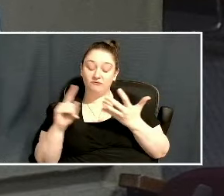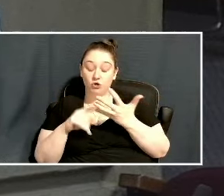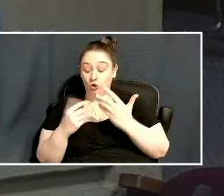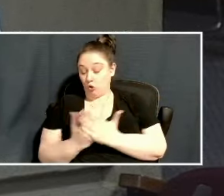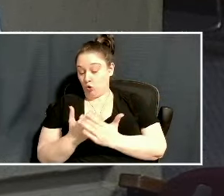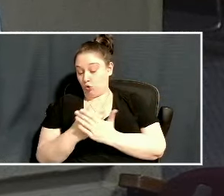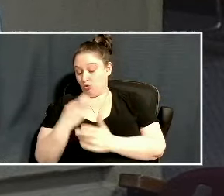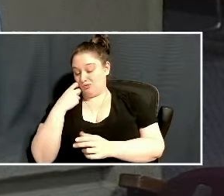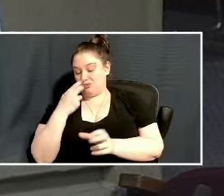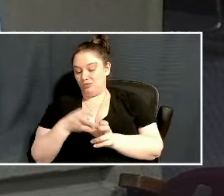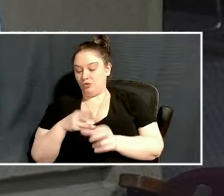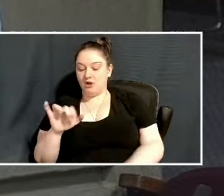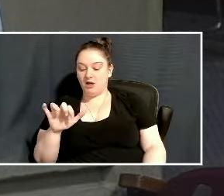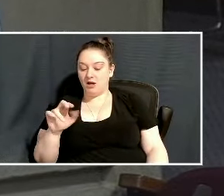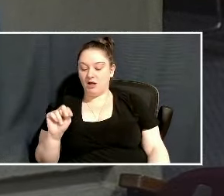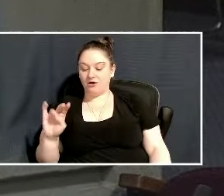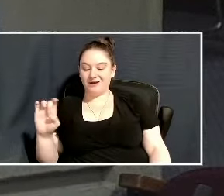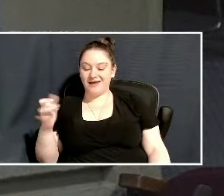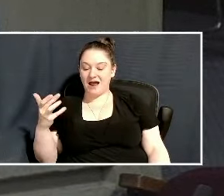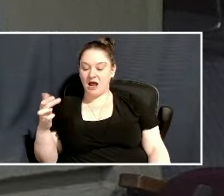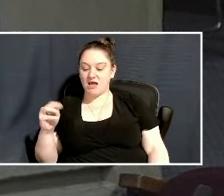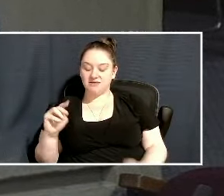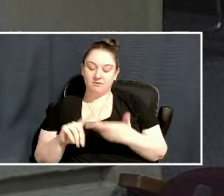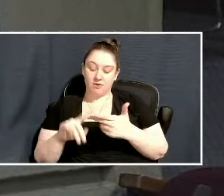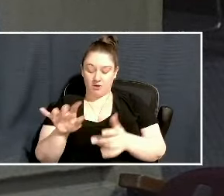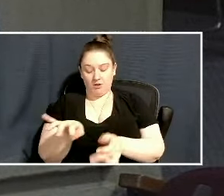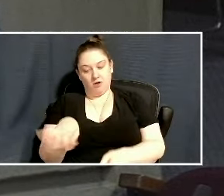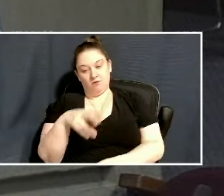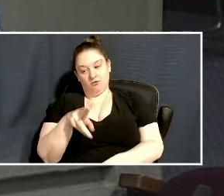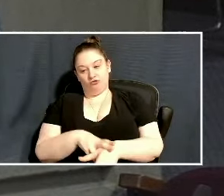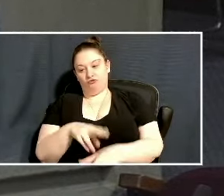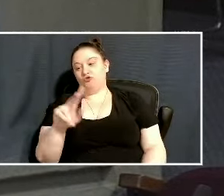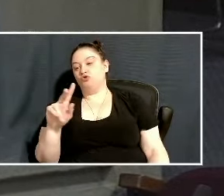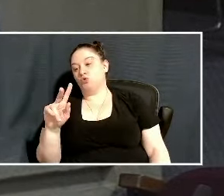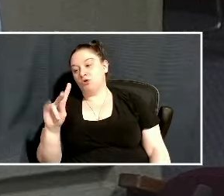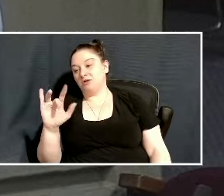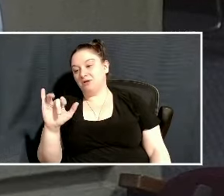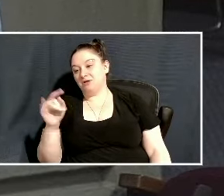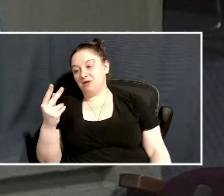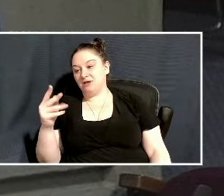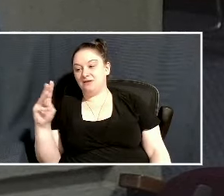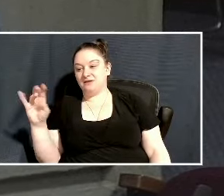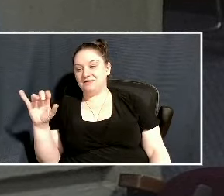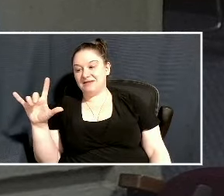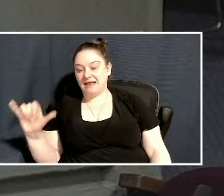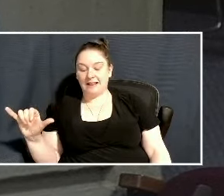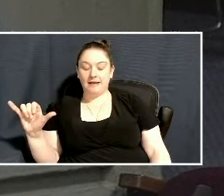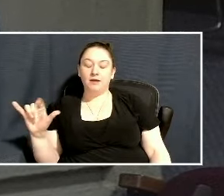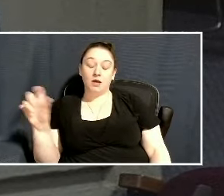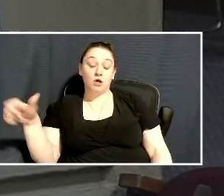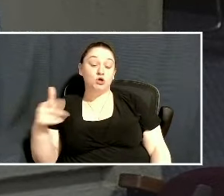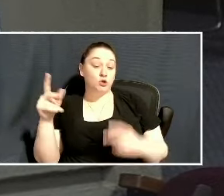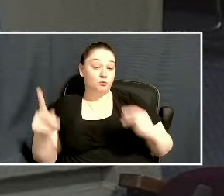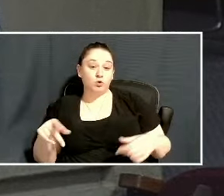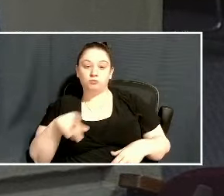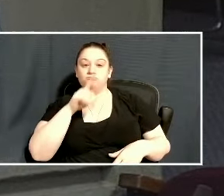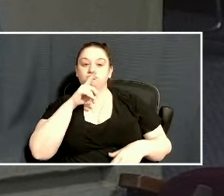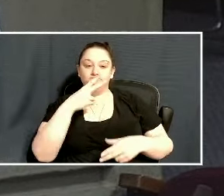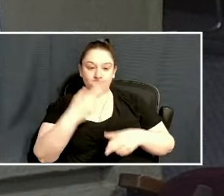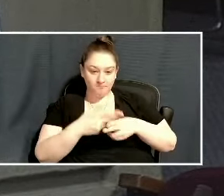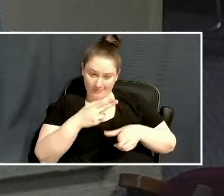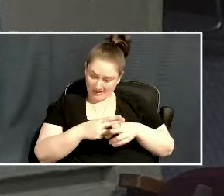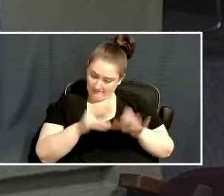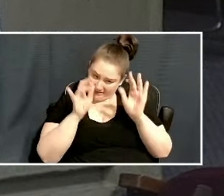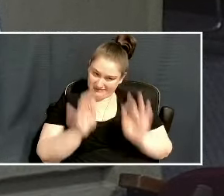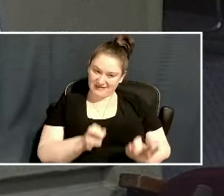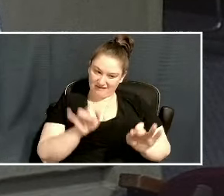Isom, and certainly our city manager Keith Staley. There is another individual who was not named that certainly needs us